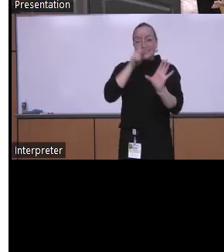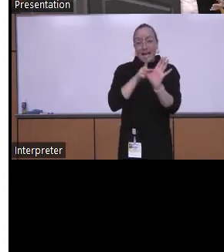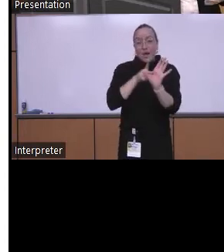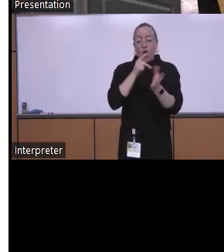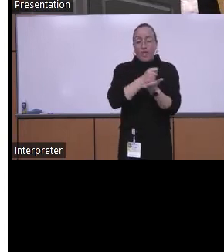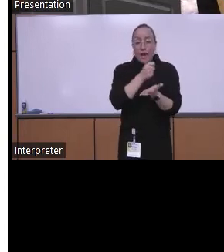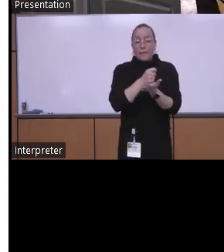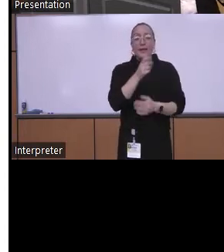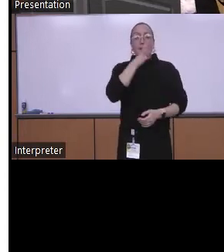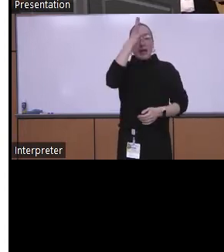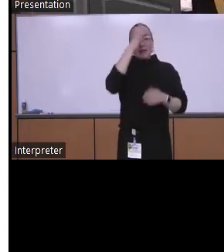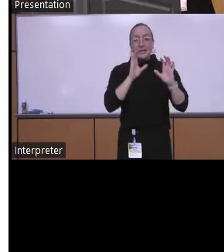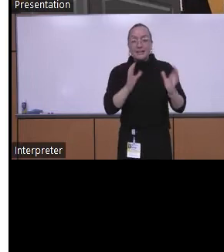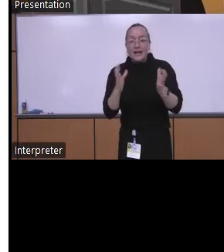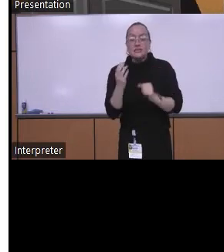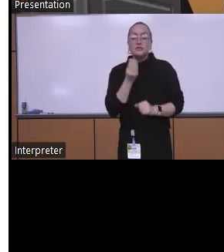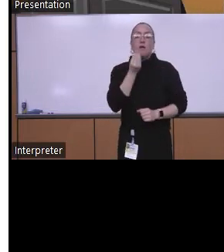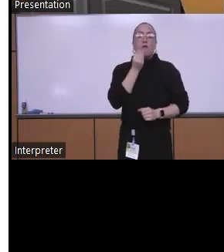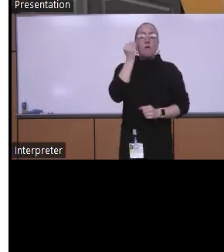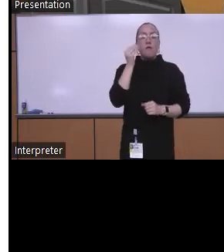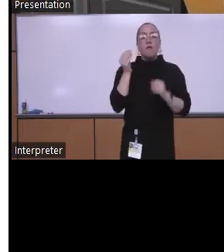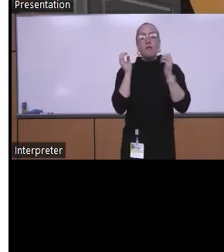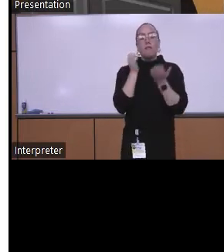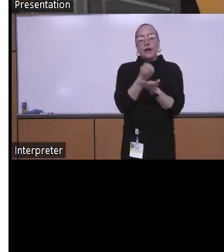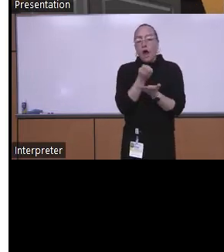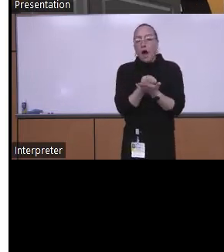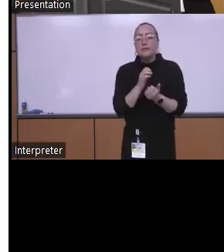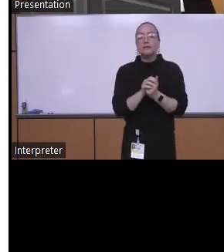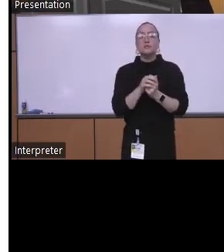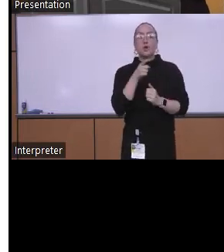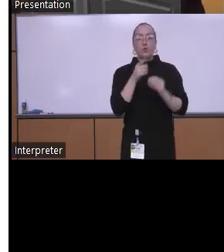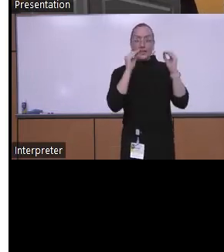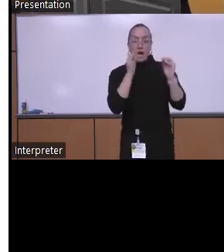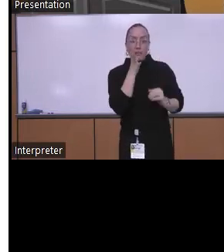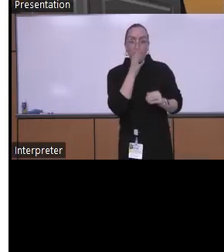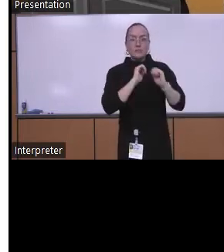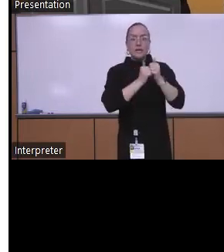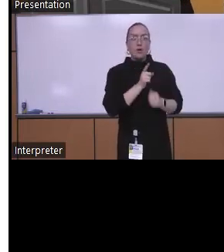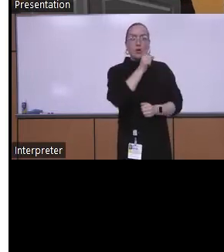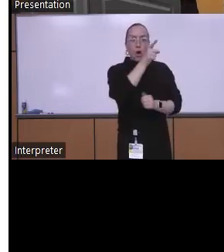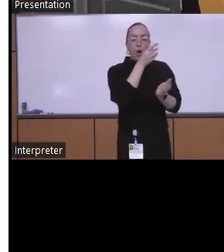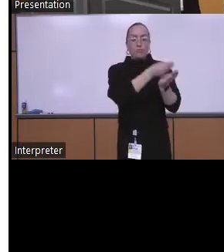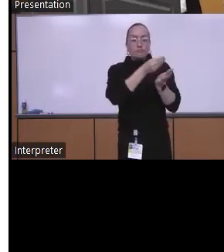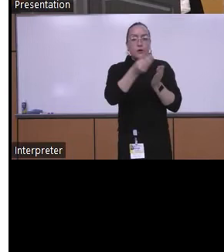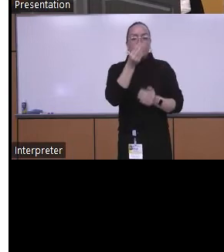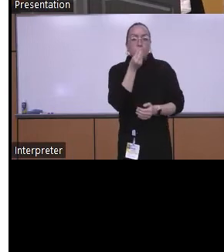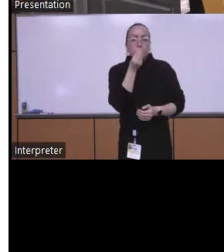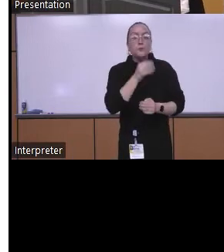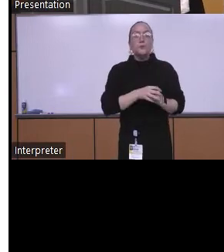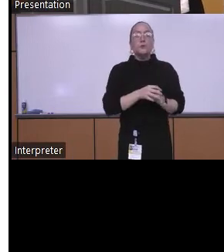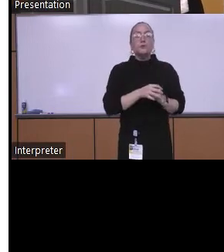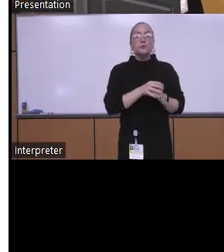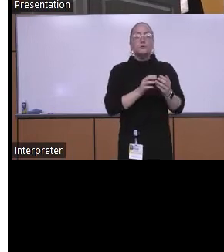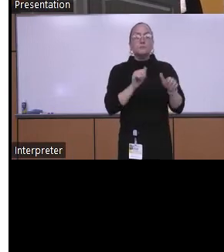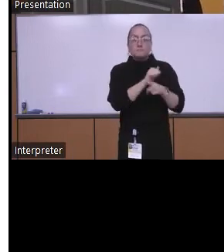parenting classes, and home ec. They were, the young mothers were taught how to go get grocery shopping, how to cook, and how to prepare meals. And they were discharged after 3 to